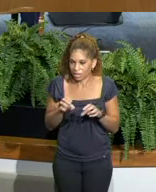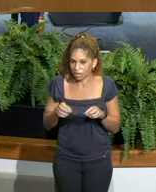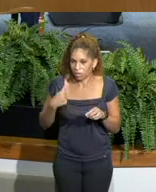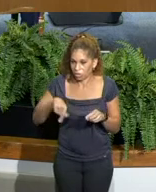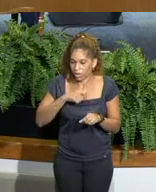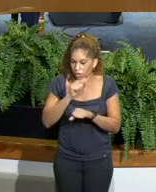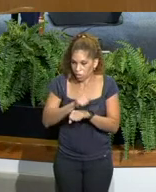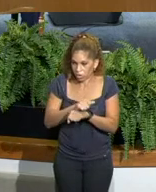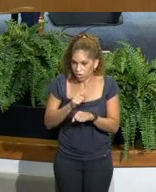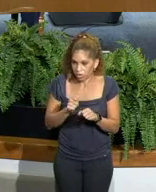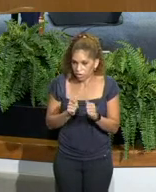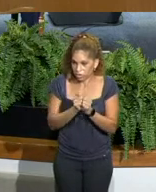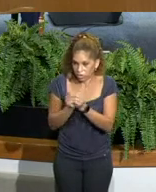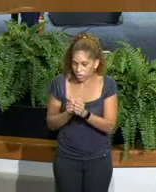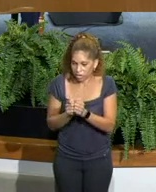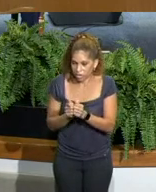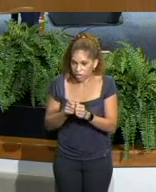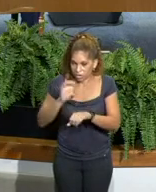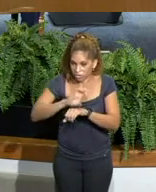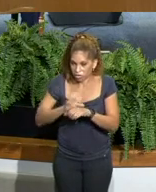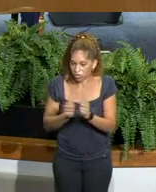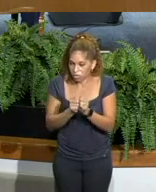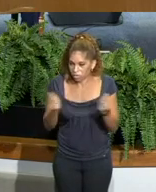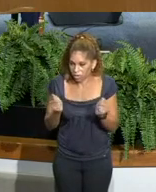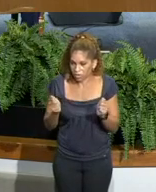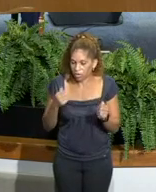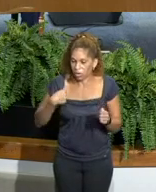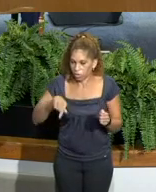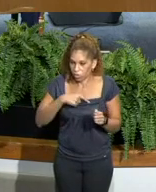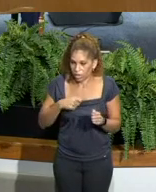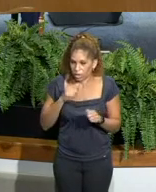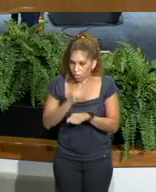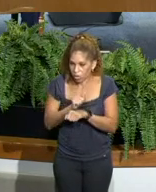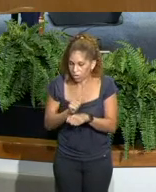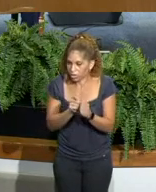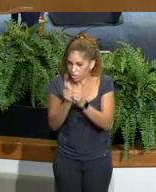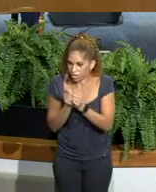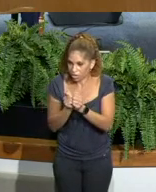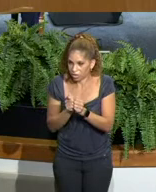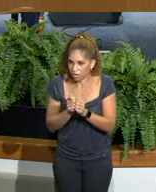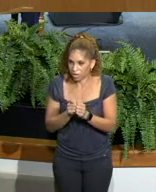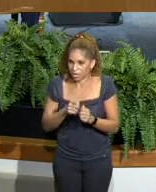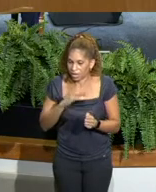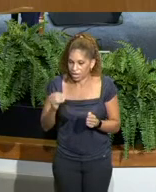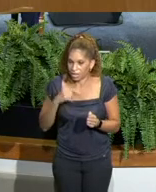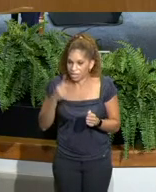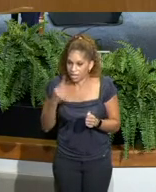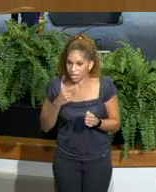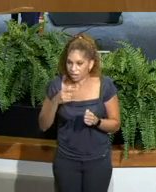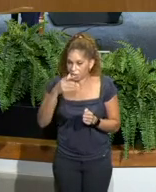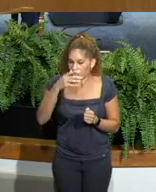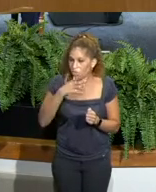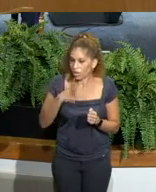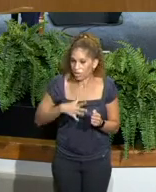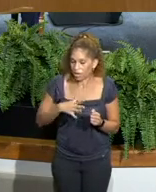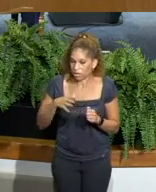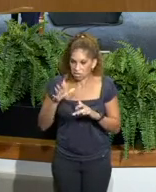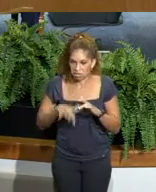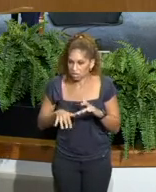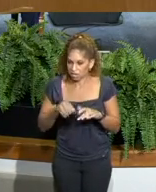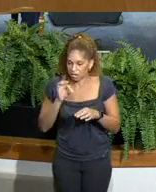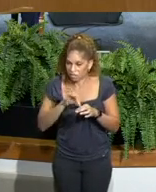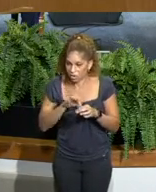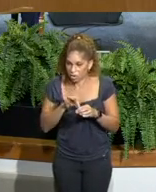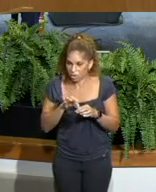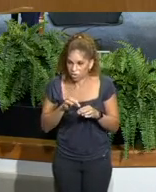compromised early on, saying women didn't have the right to vote, couldn't hold office. Did you know that in 1935,